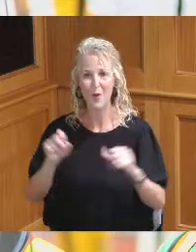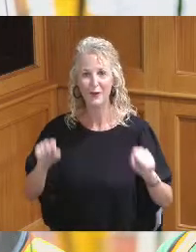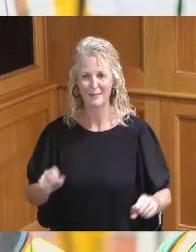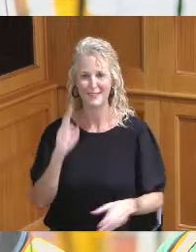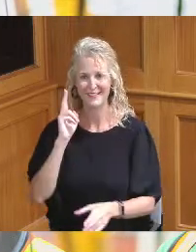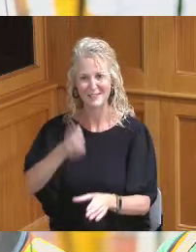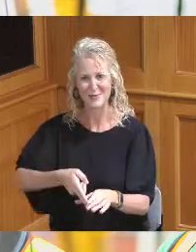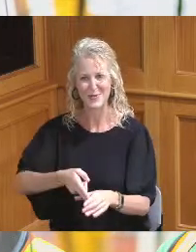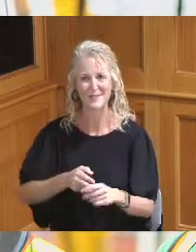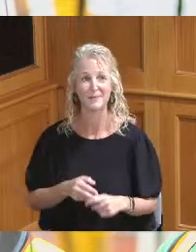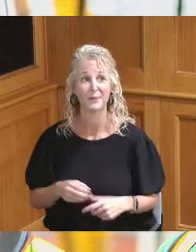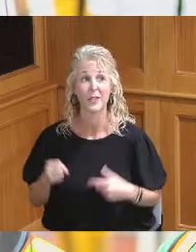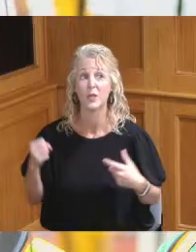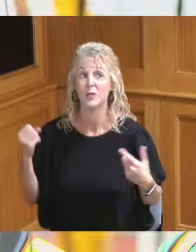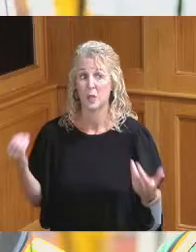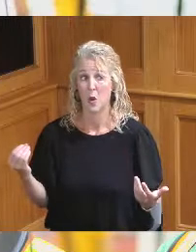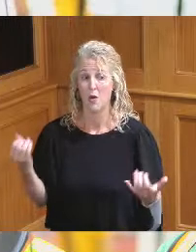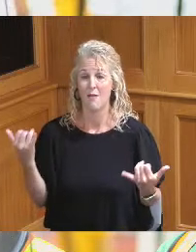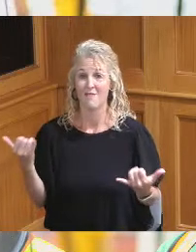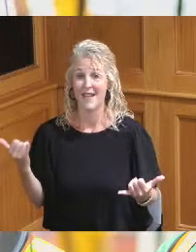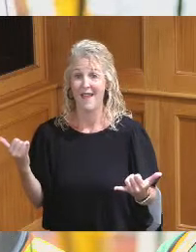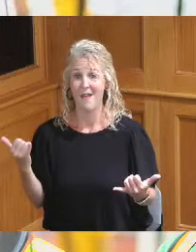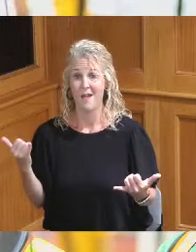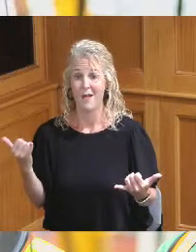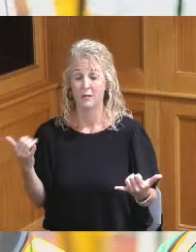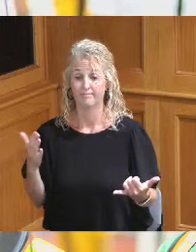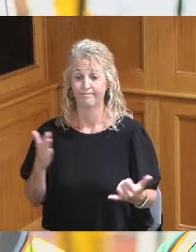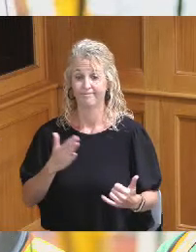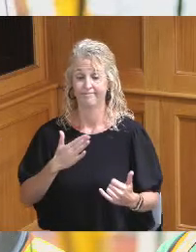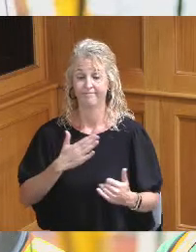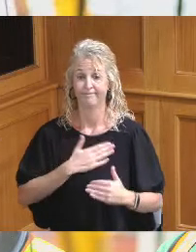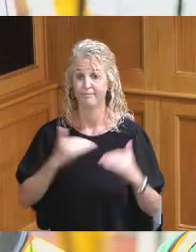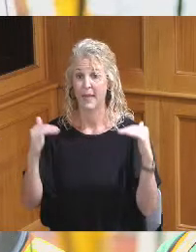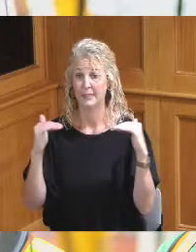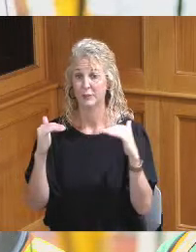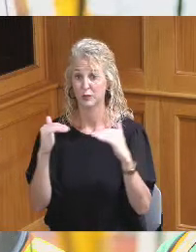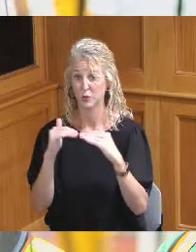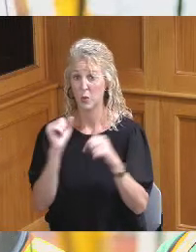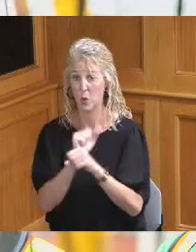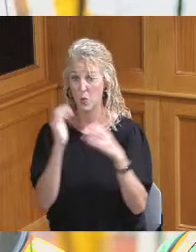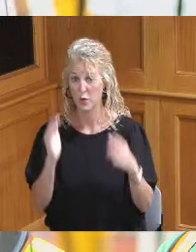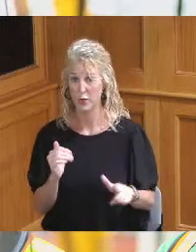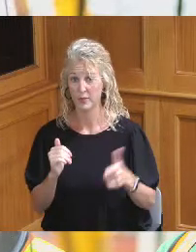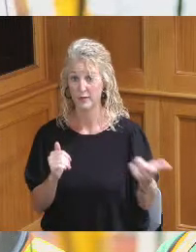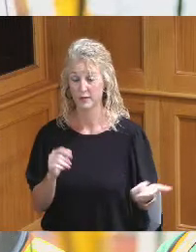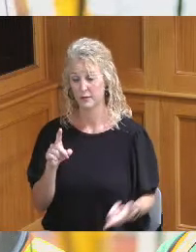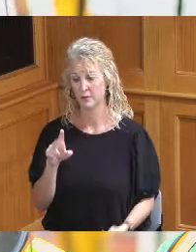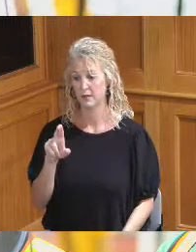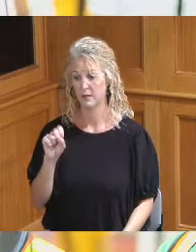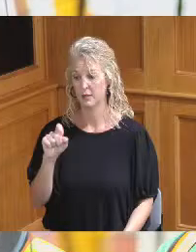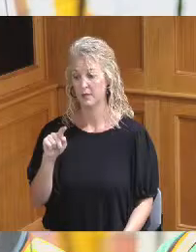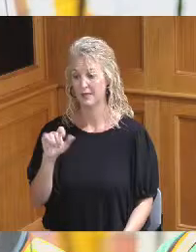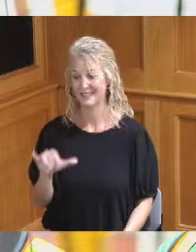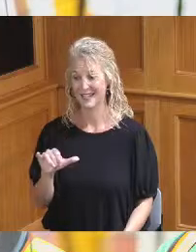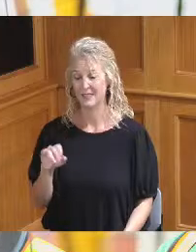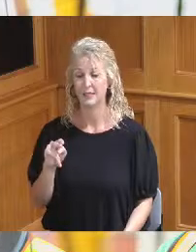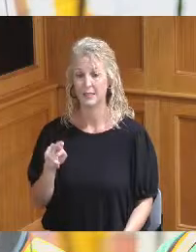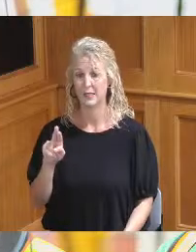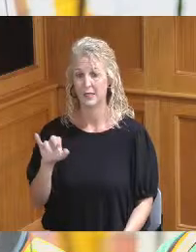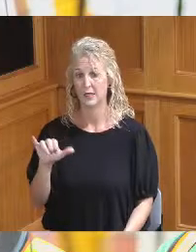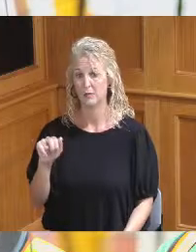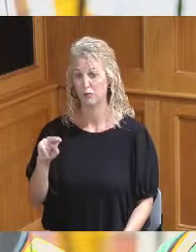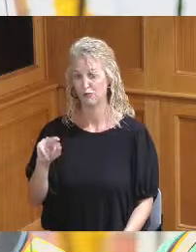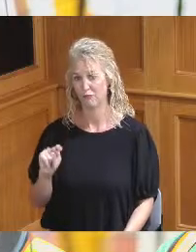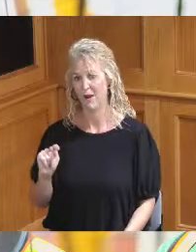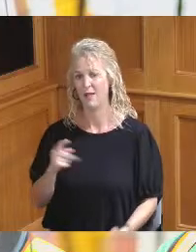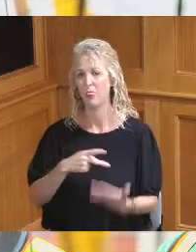unions. So I would like to pass the microphone to Dusty Bryant, who serves as our